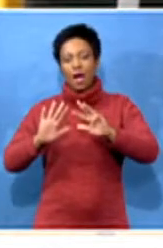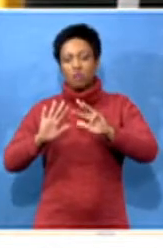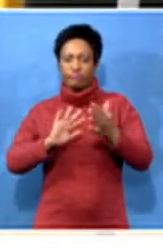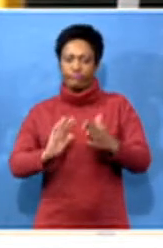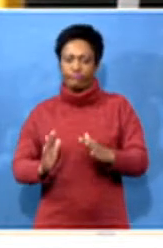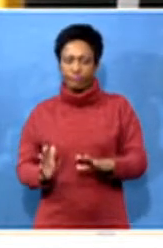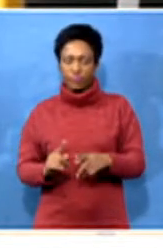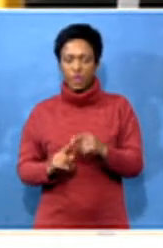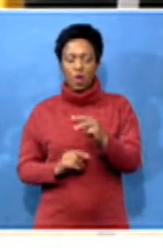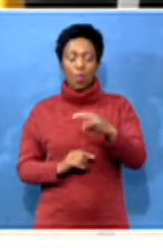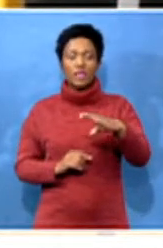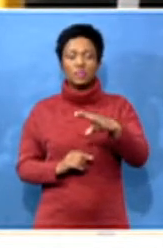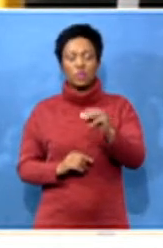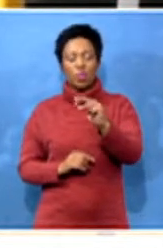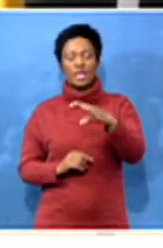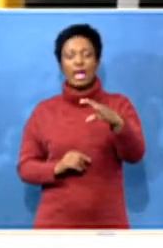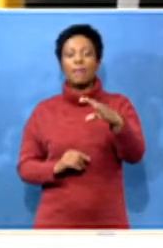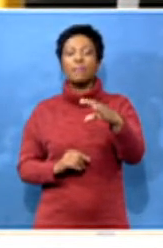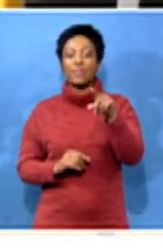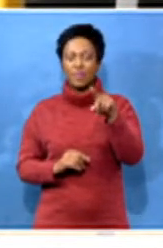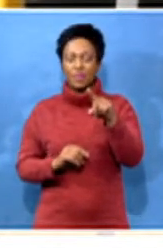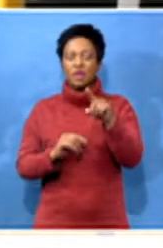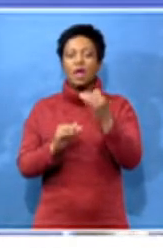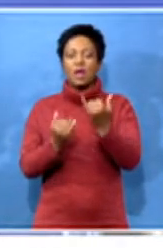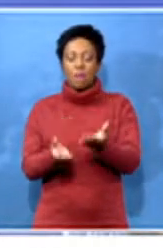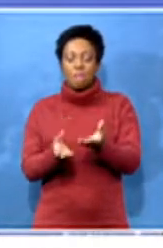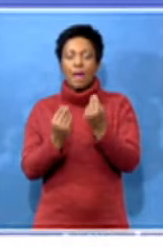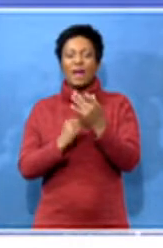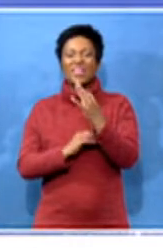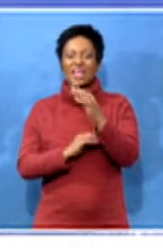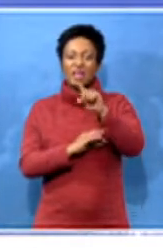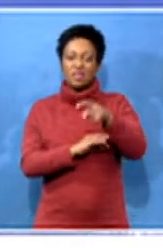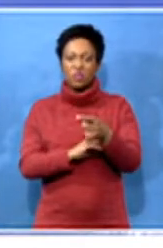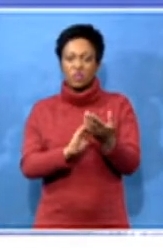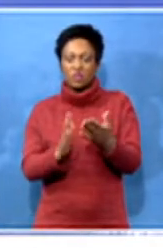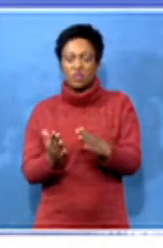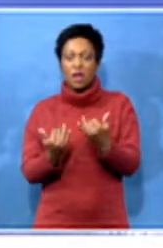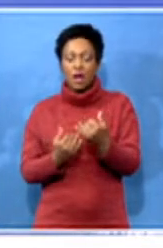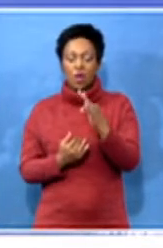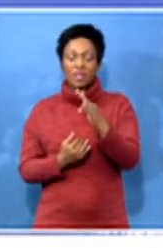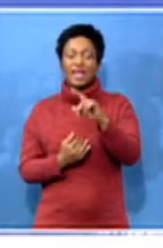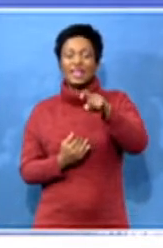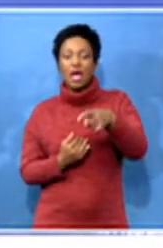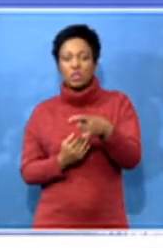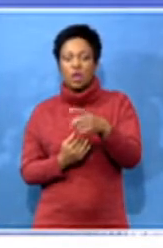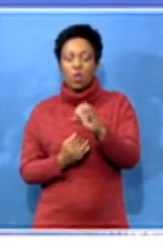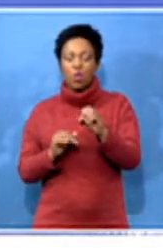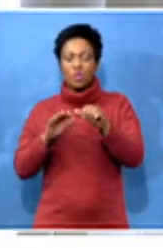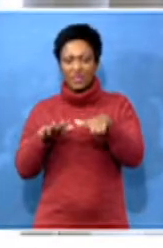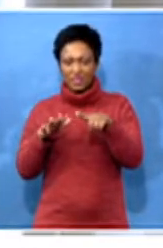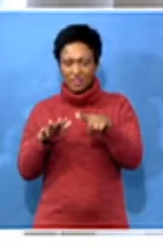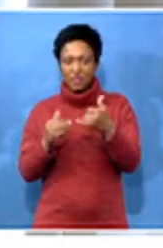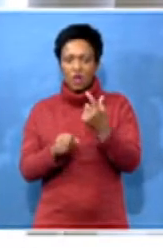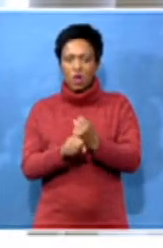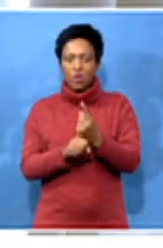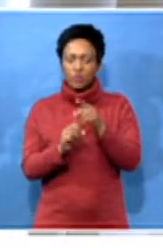Cape has surpassed the 3,000 total fatalities mark and now stands at 3,017, while Gauteng